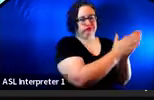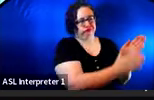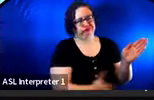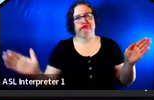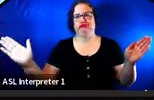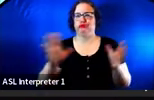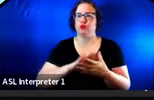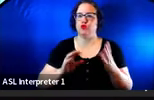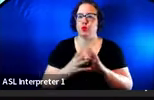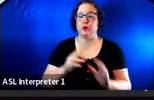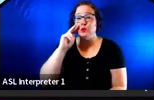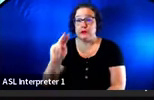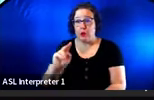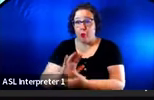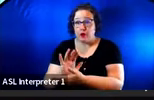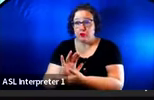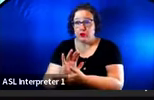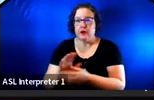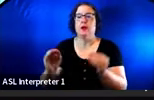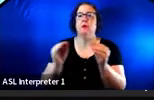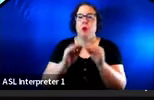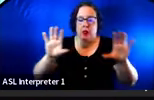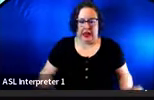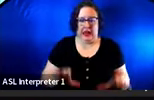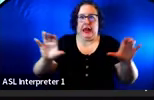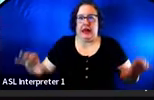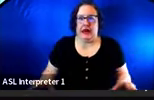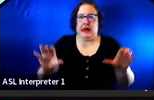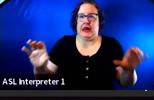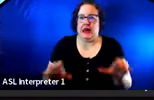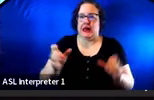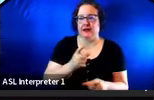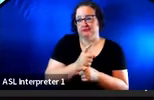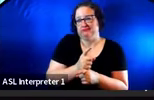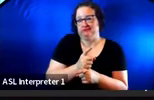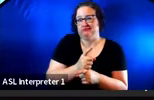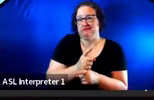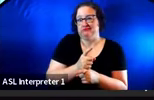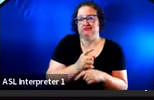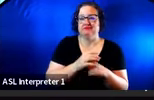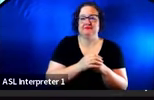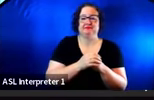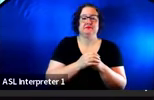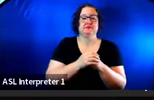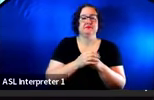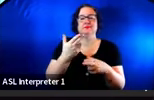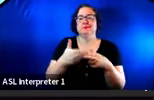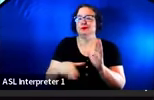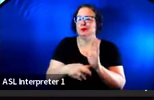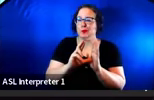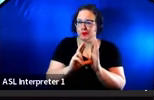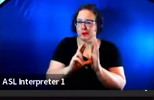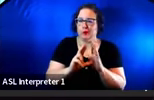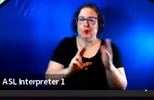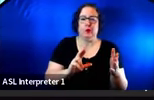like watching a movie, but a lot more active, of course, right? So as a quick review, these are